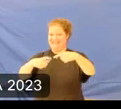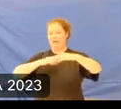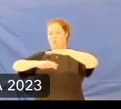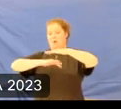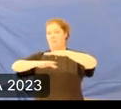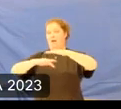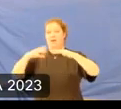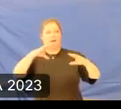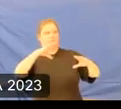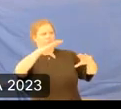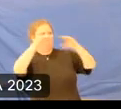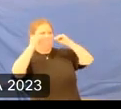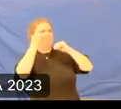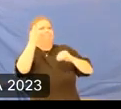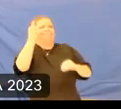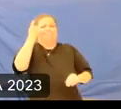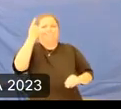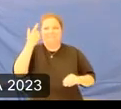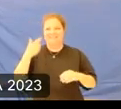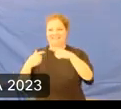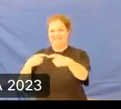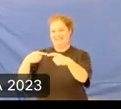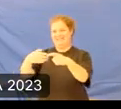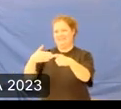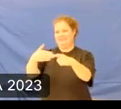we swim. In that gap.